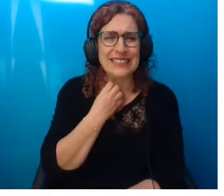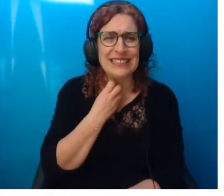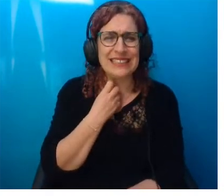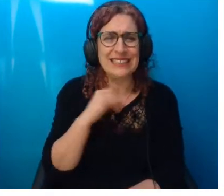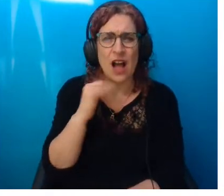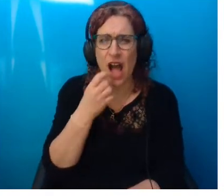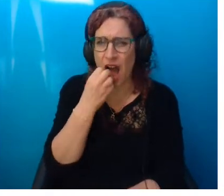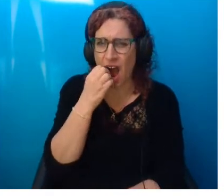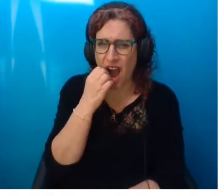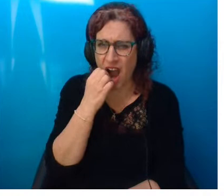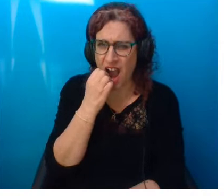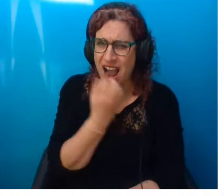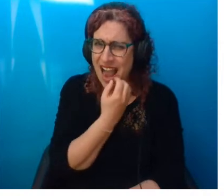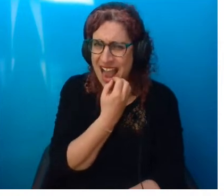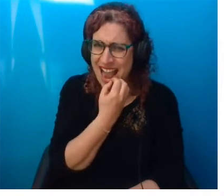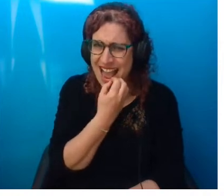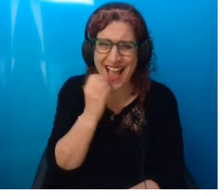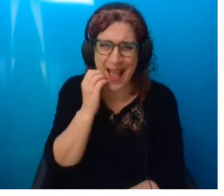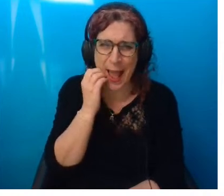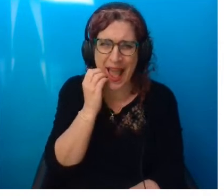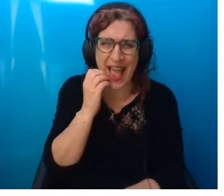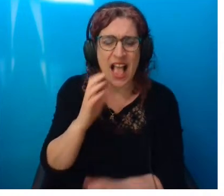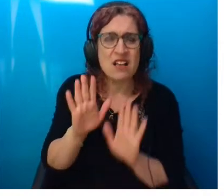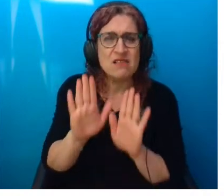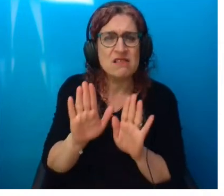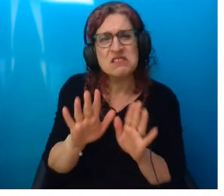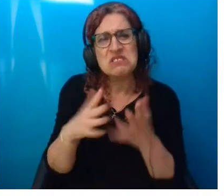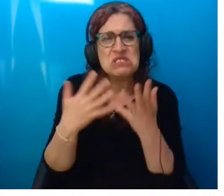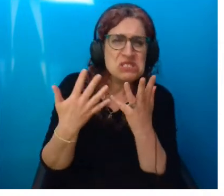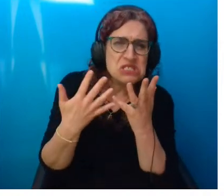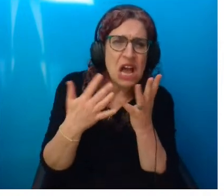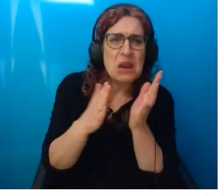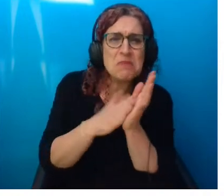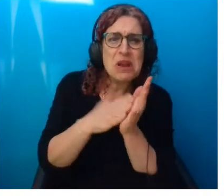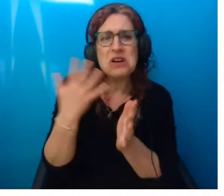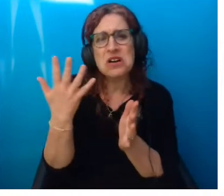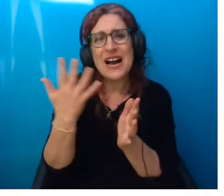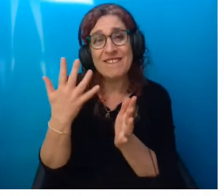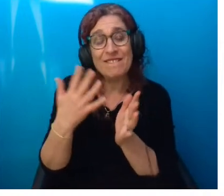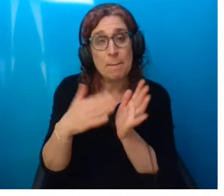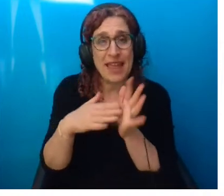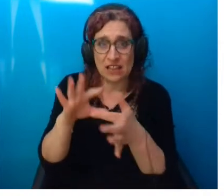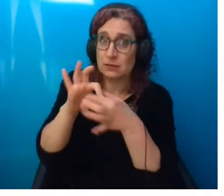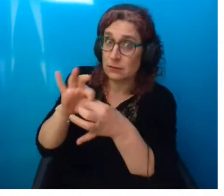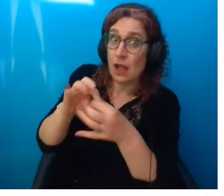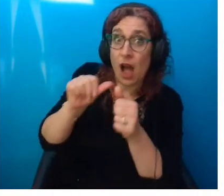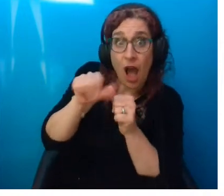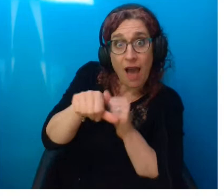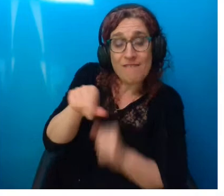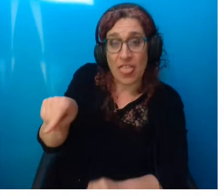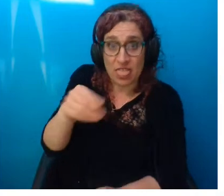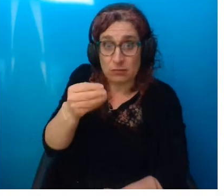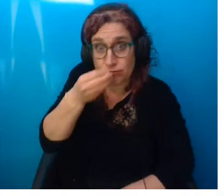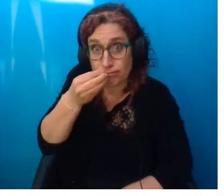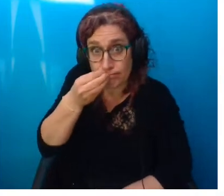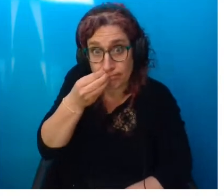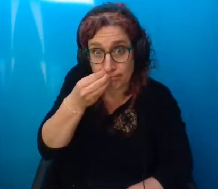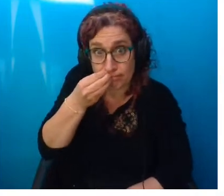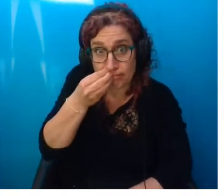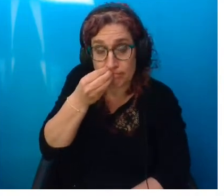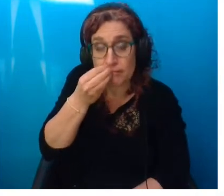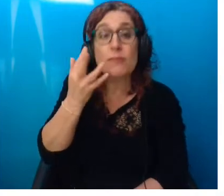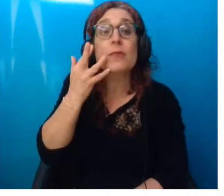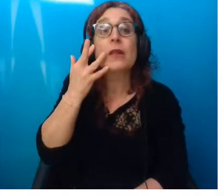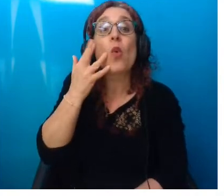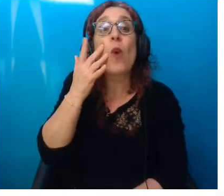lips, which lasts 10 or 15 minutes on exposure to that particular substance. Of great interest is when that substance is